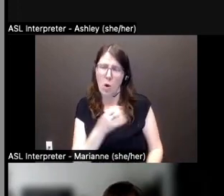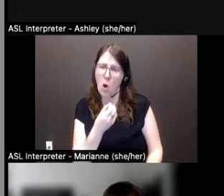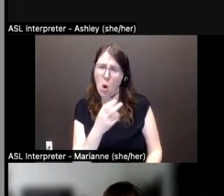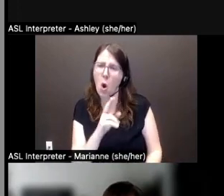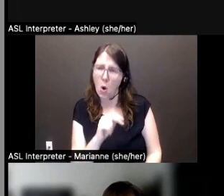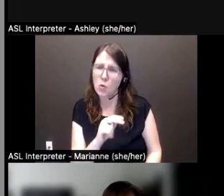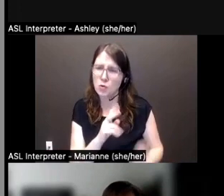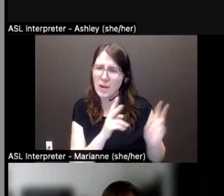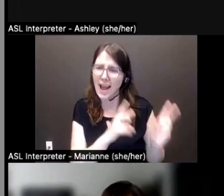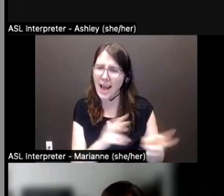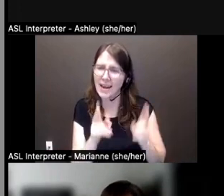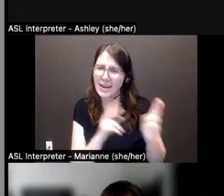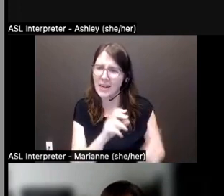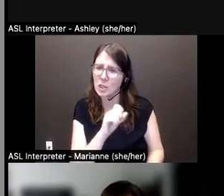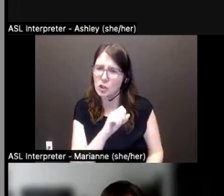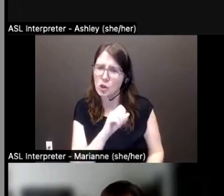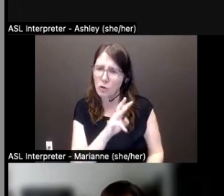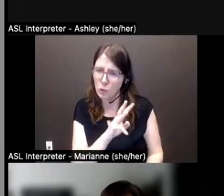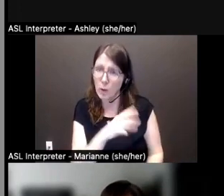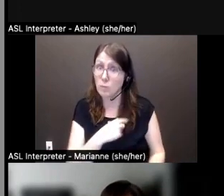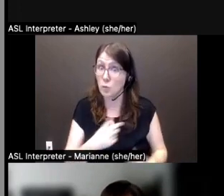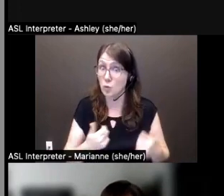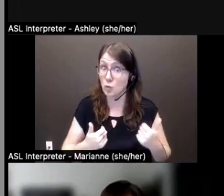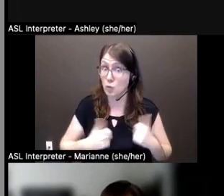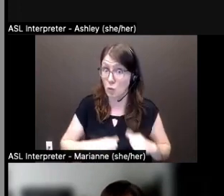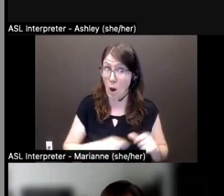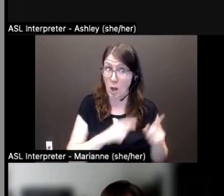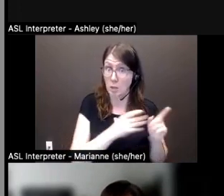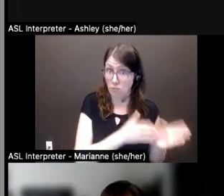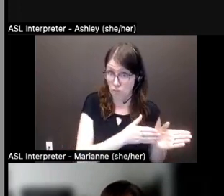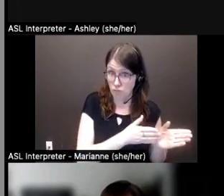tested the YouTube tools itself. We tested